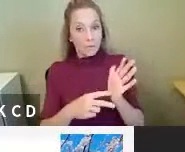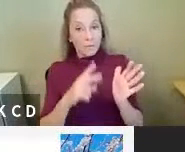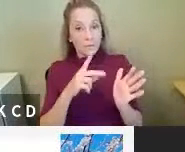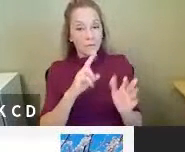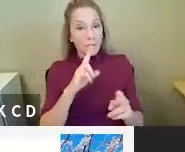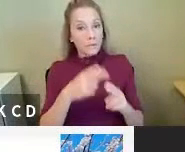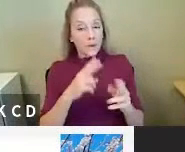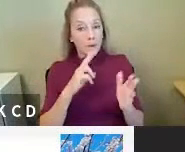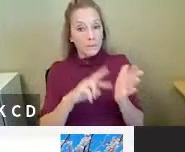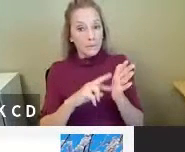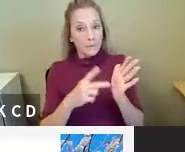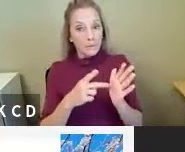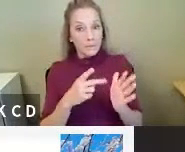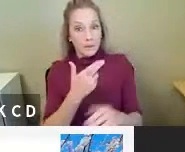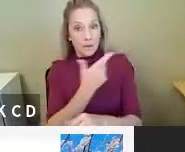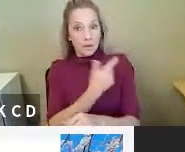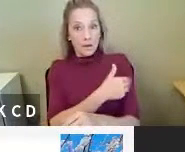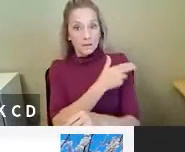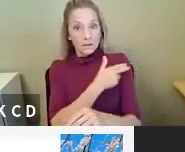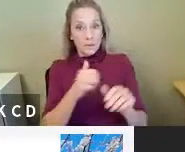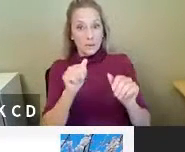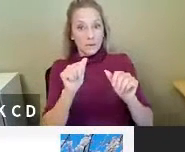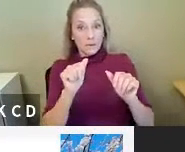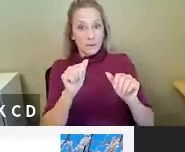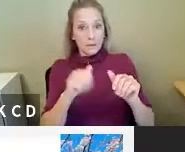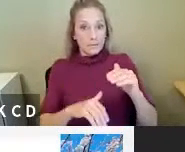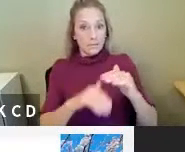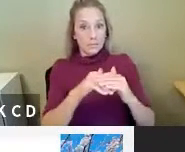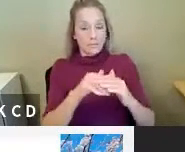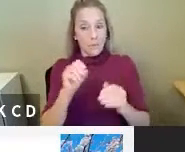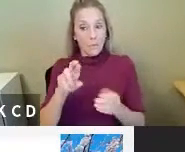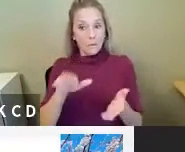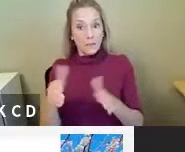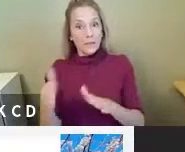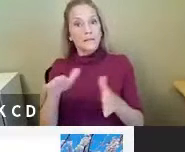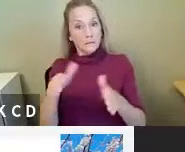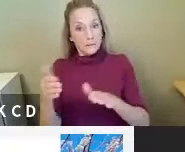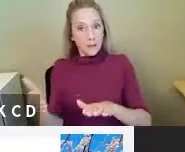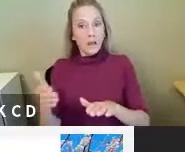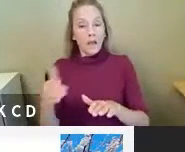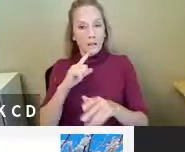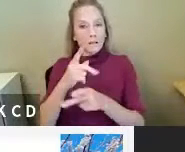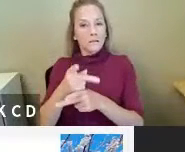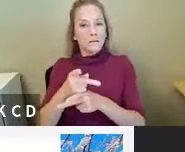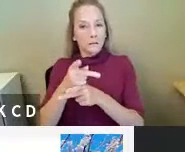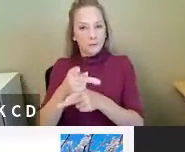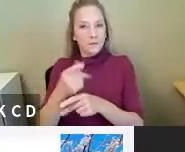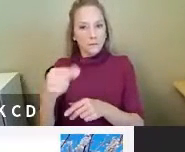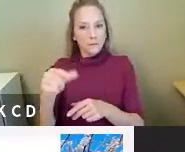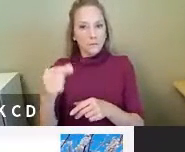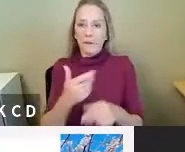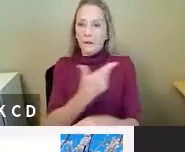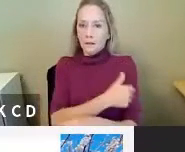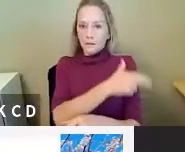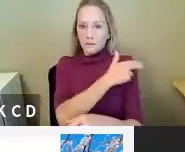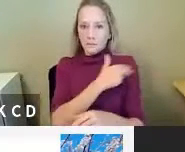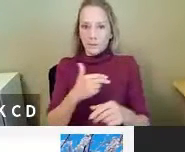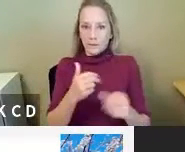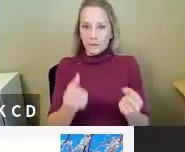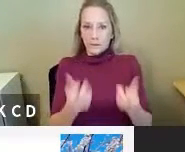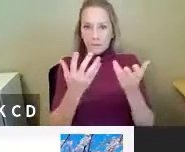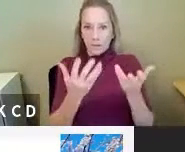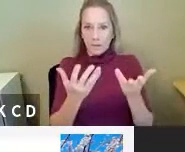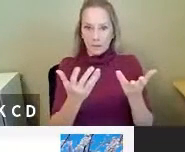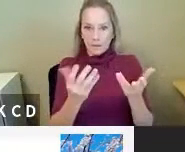the hospital capacity or the deaths? The deaths were a cautious green. The hospital capacity. Okay. So the